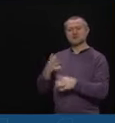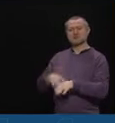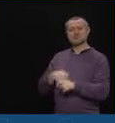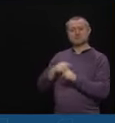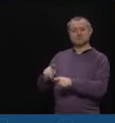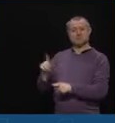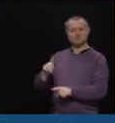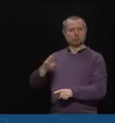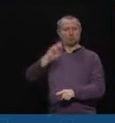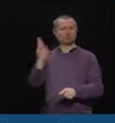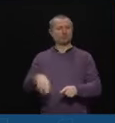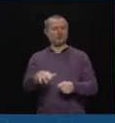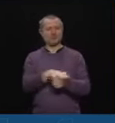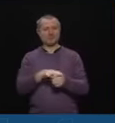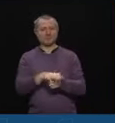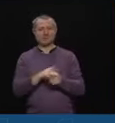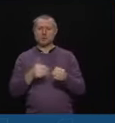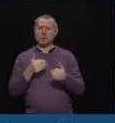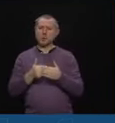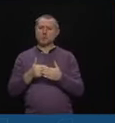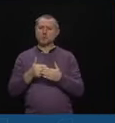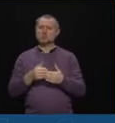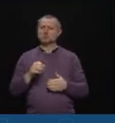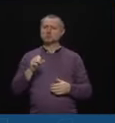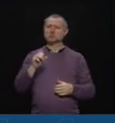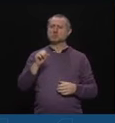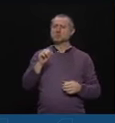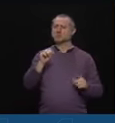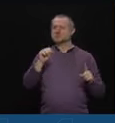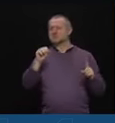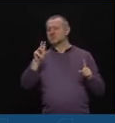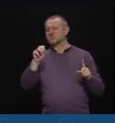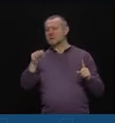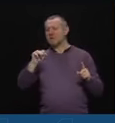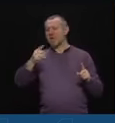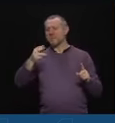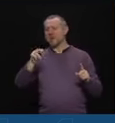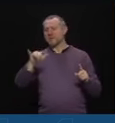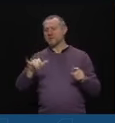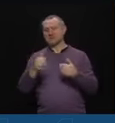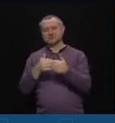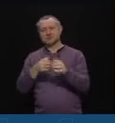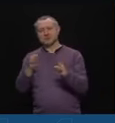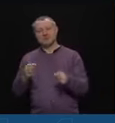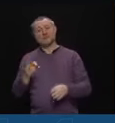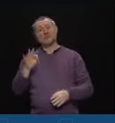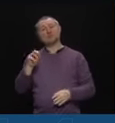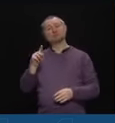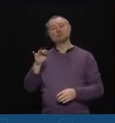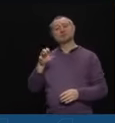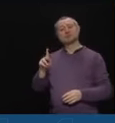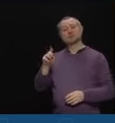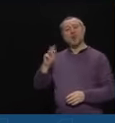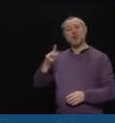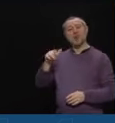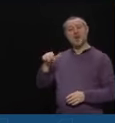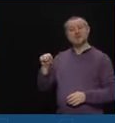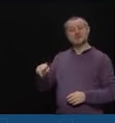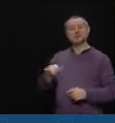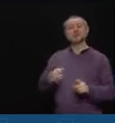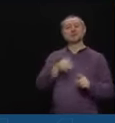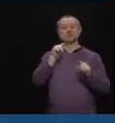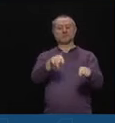were powerhouses, but he is the one who went to Seneca Falls. And there was talk about whether or not women should have the right